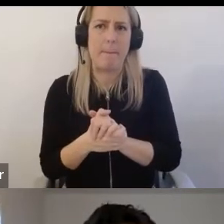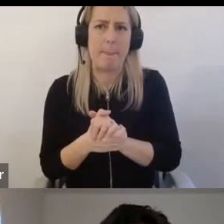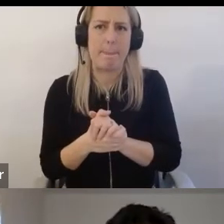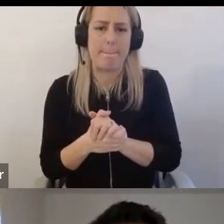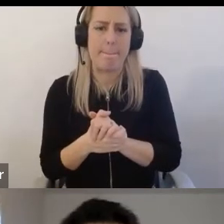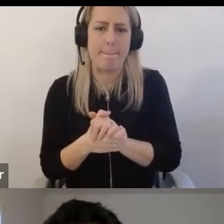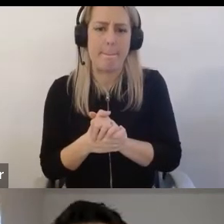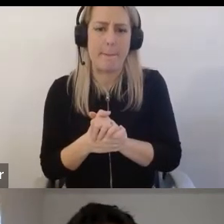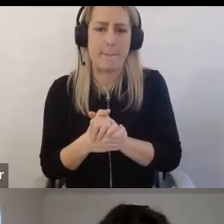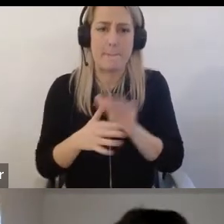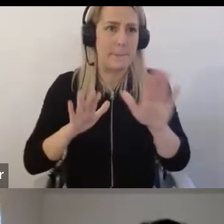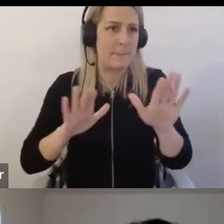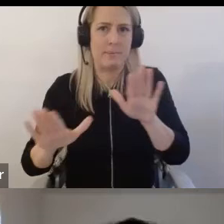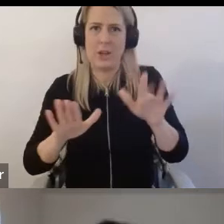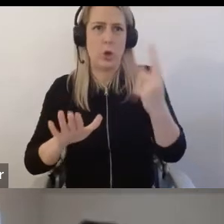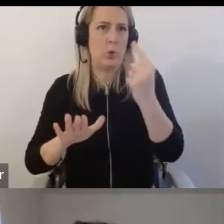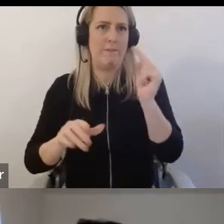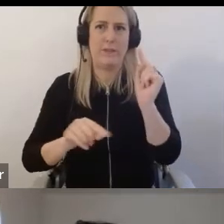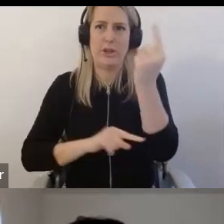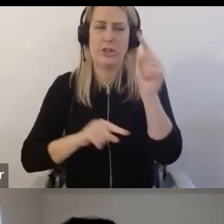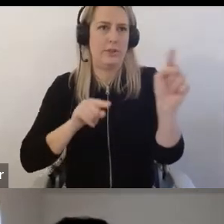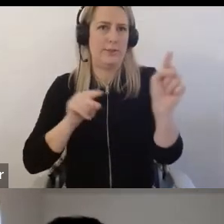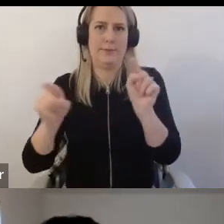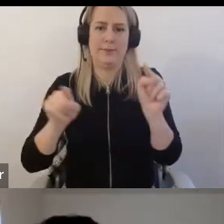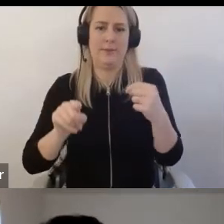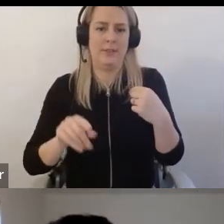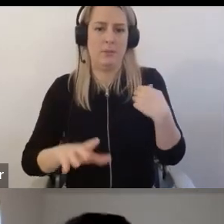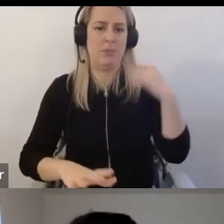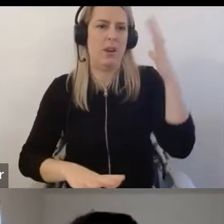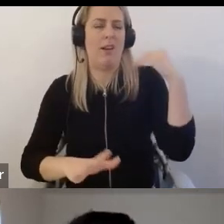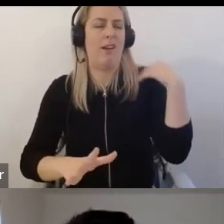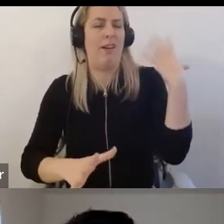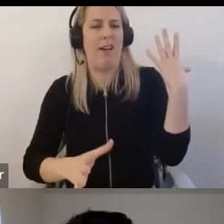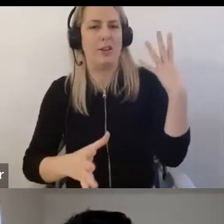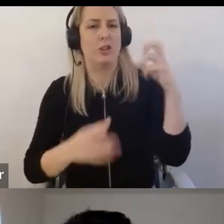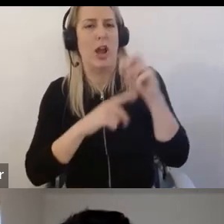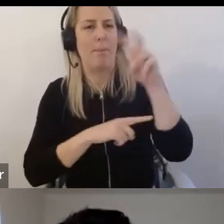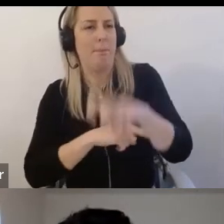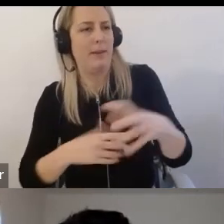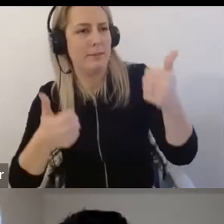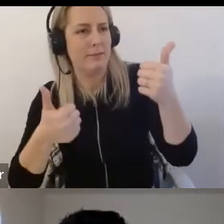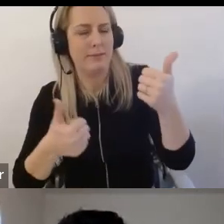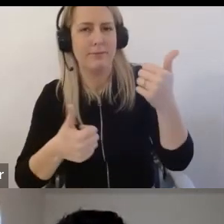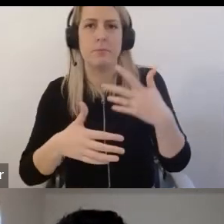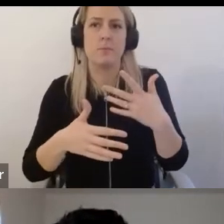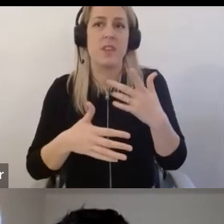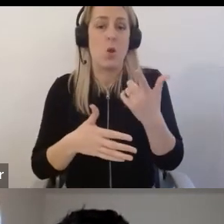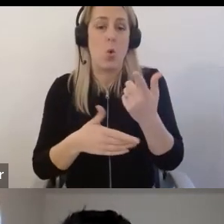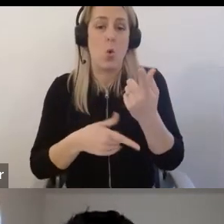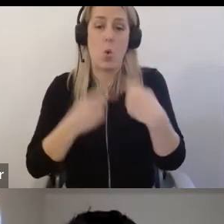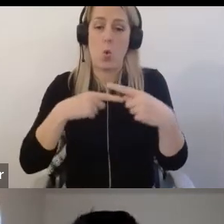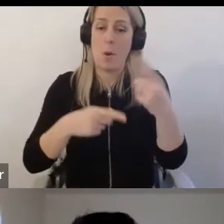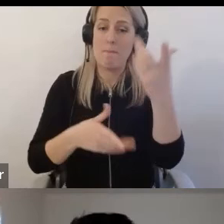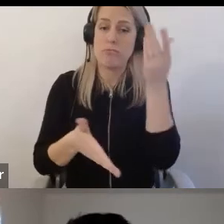I'm not sure if I was, but I'll go. To the price point, an interesting way to look at this, I think,